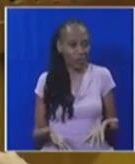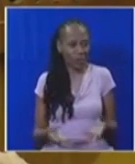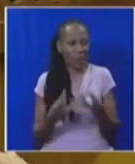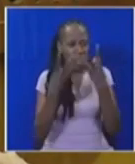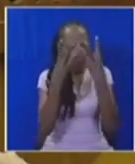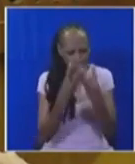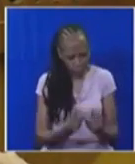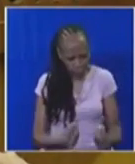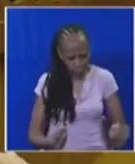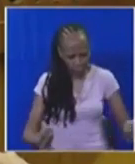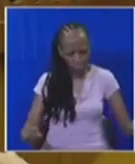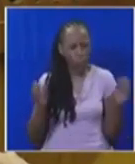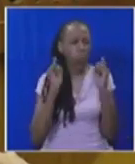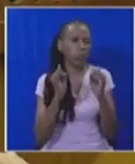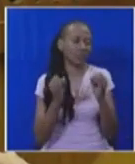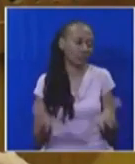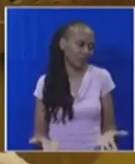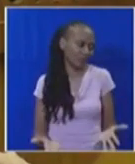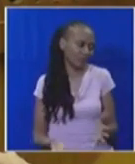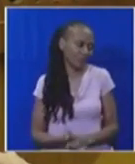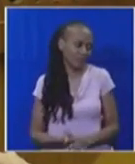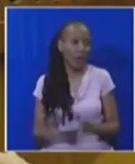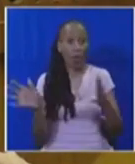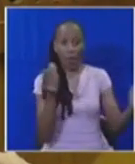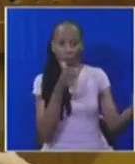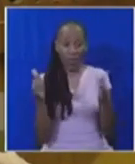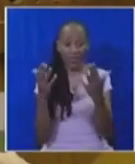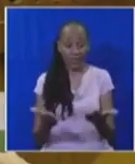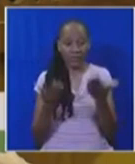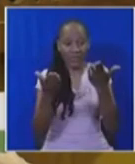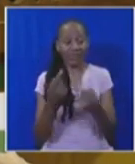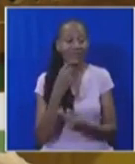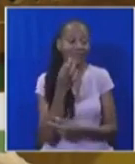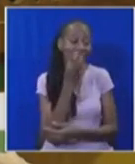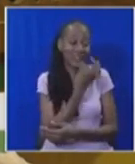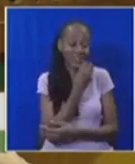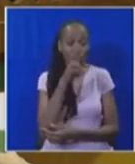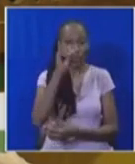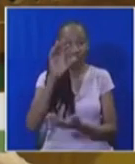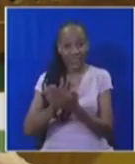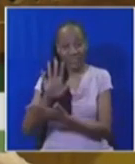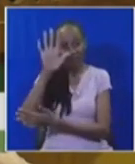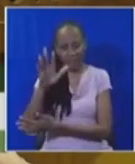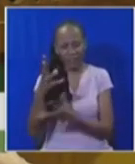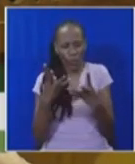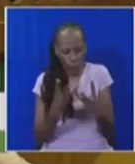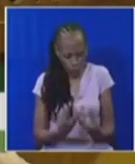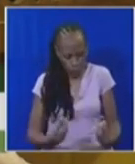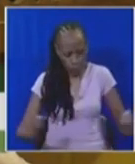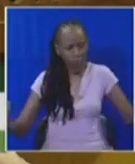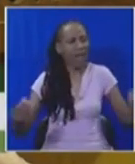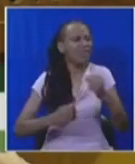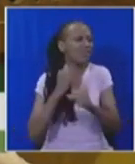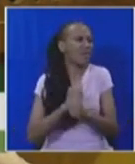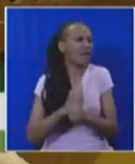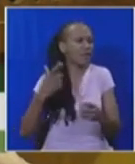drought in recorded history, with the South African Weather Services having already declared 2015 as the driest year since